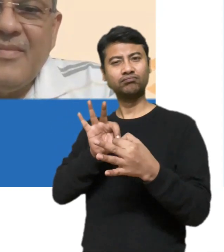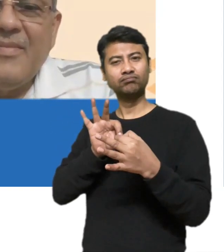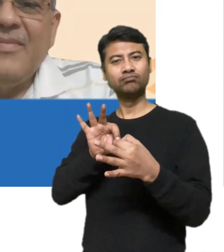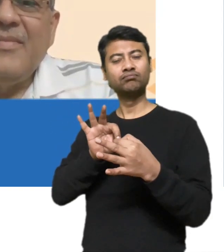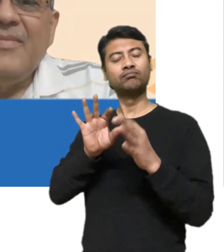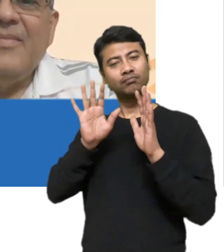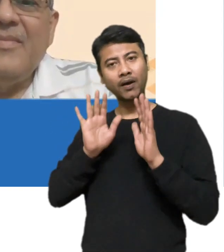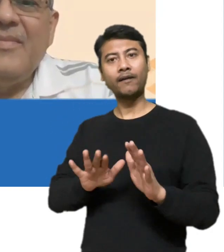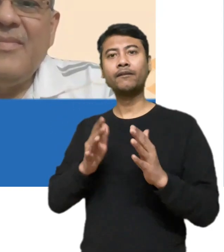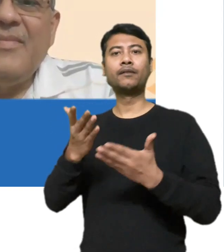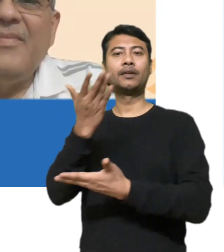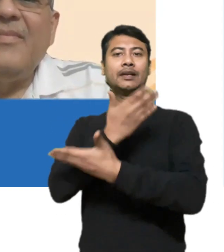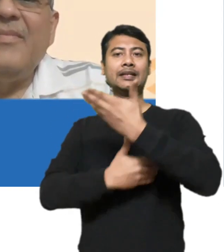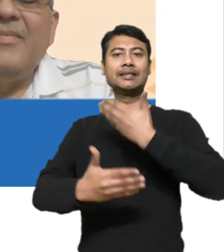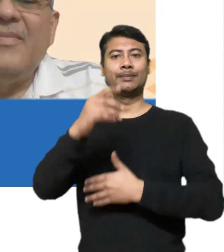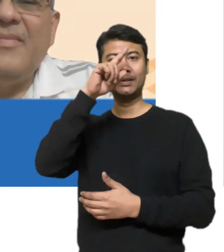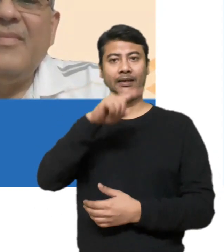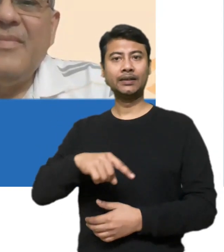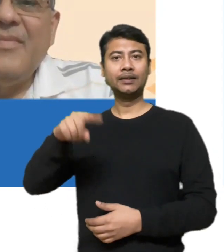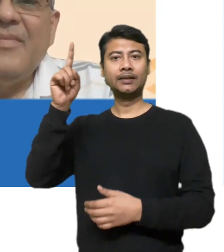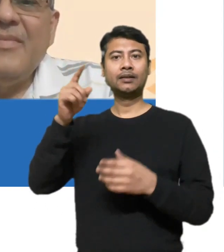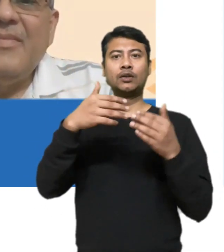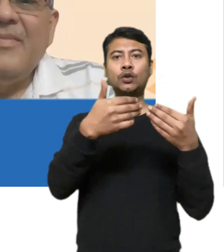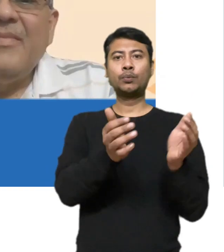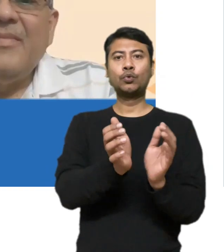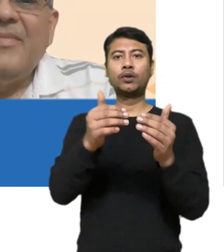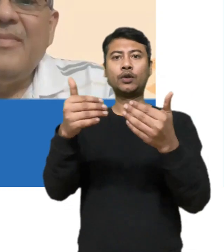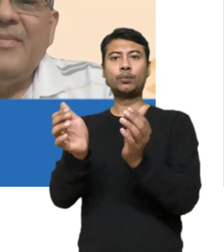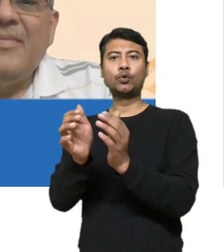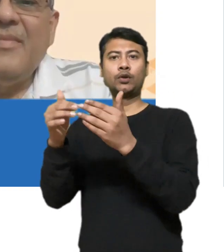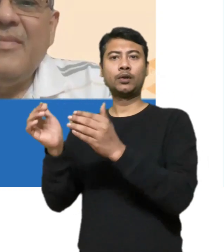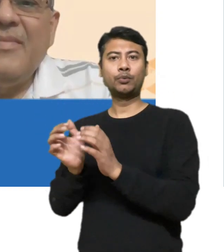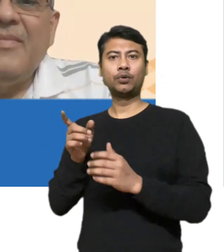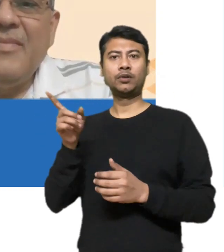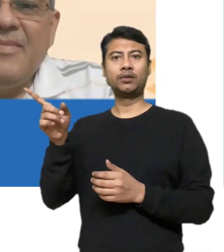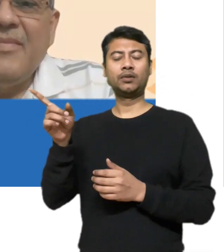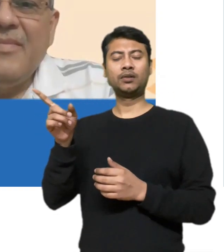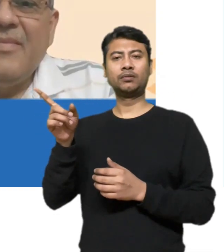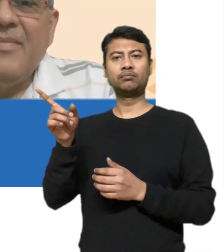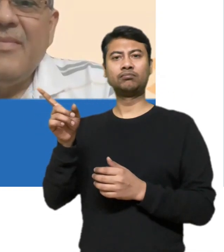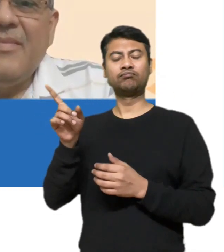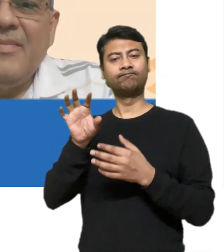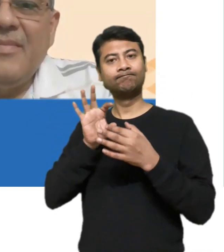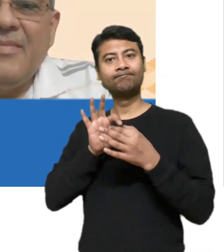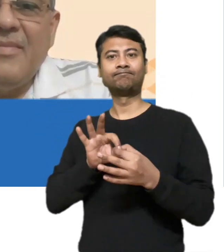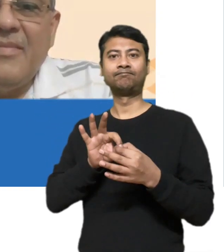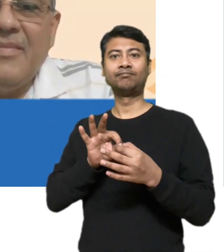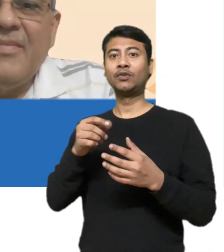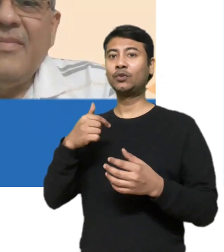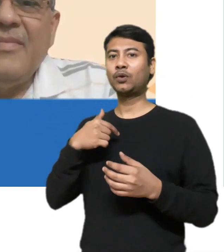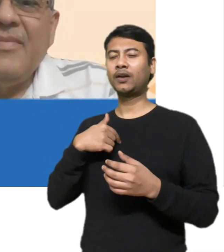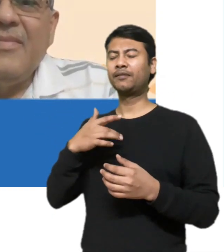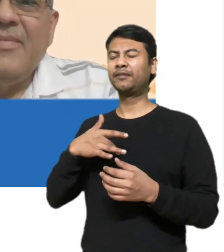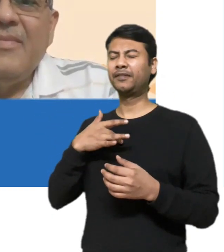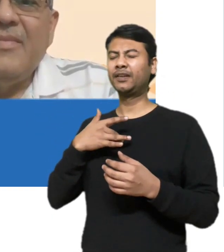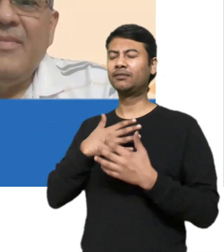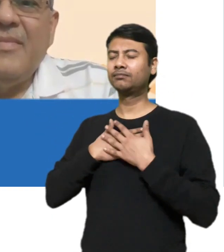focus around disability in India. And for that, I'm super grateful, and we really